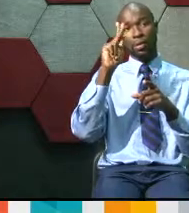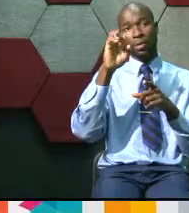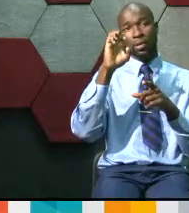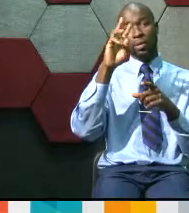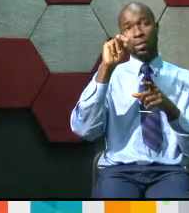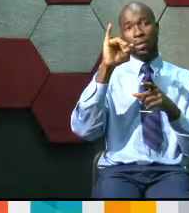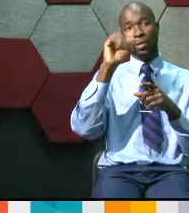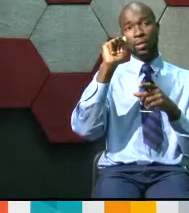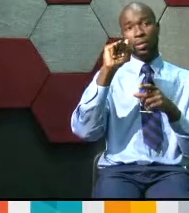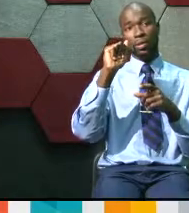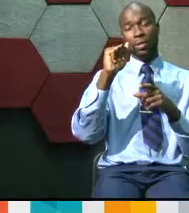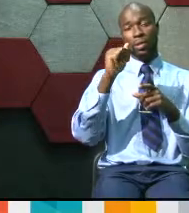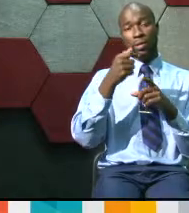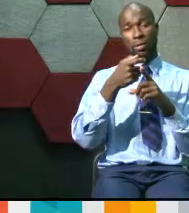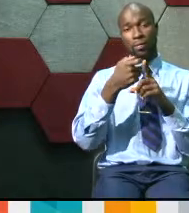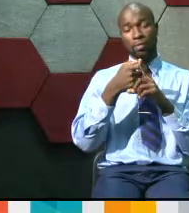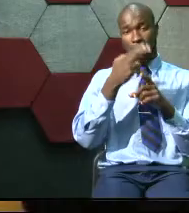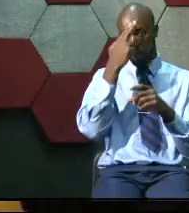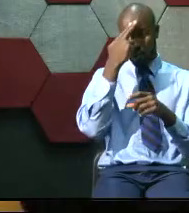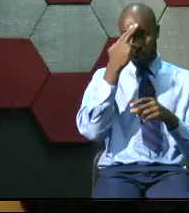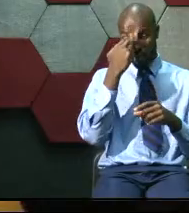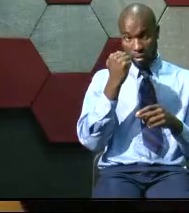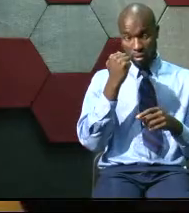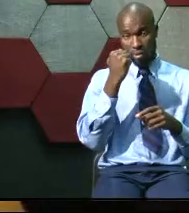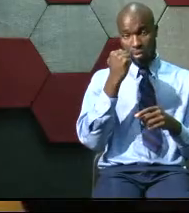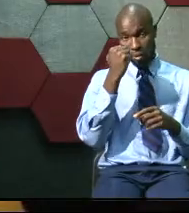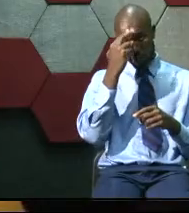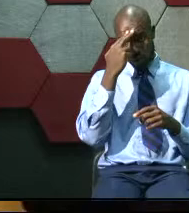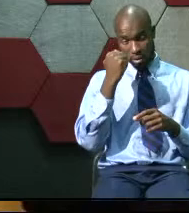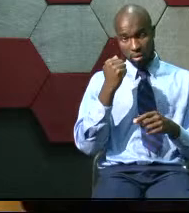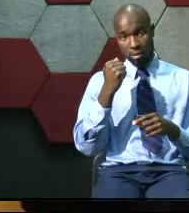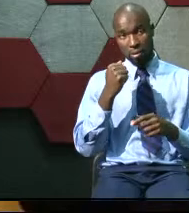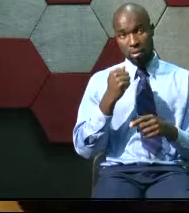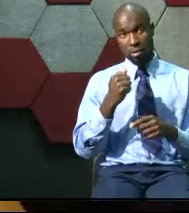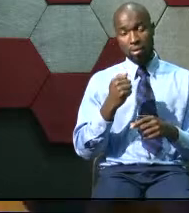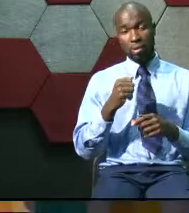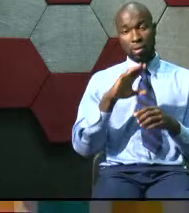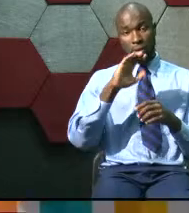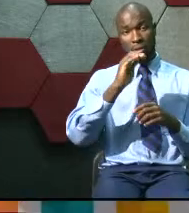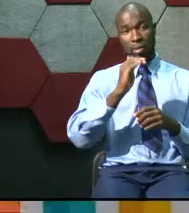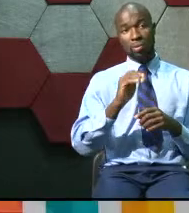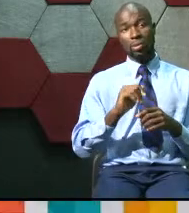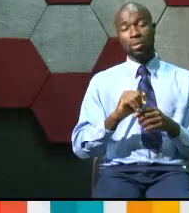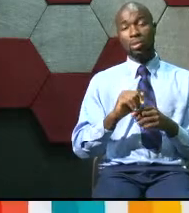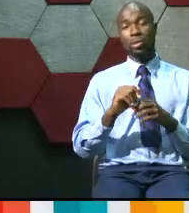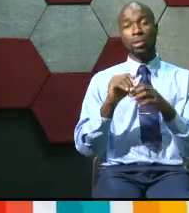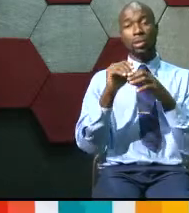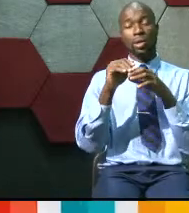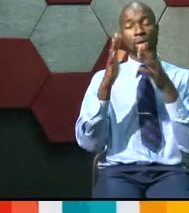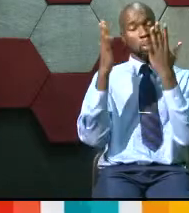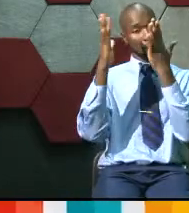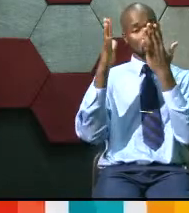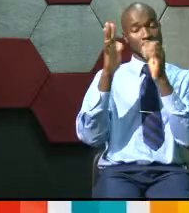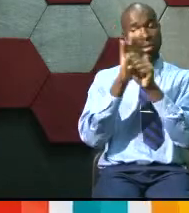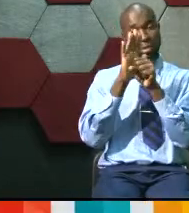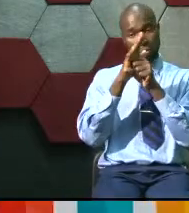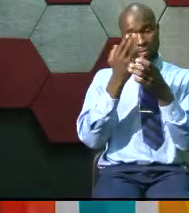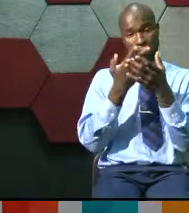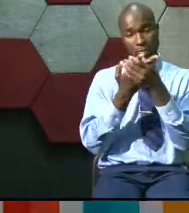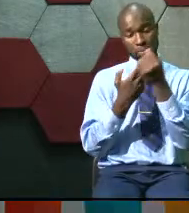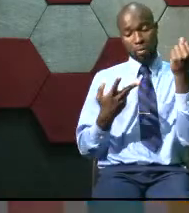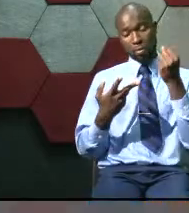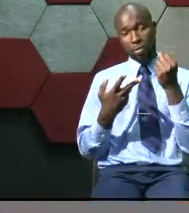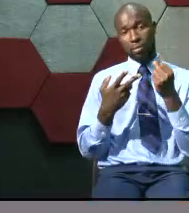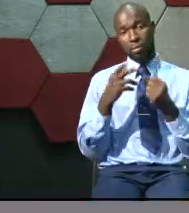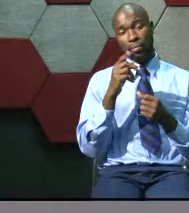Narok County with their project titled The Sabash Formula. Well done, Vivian and Violet.